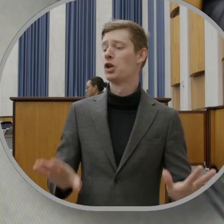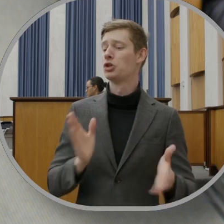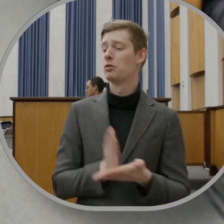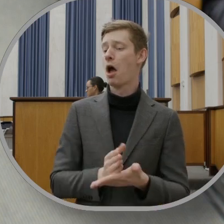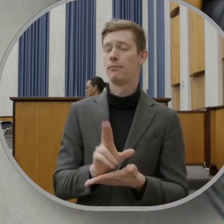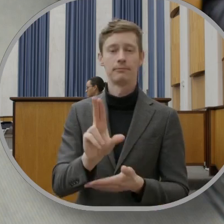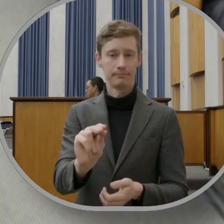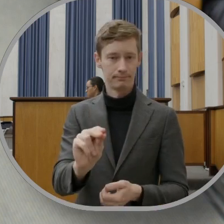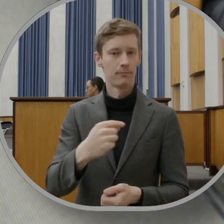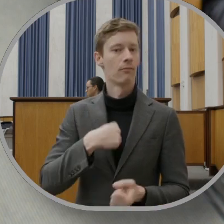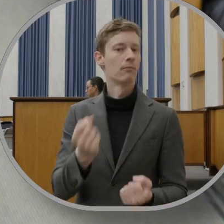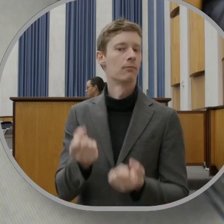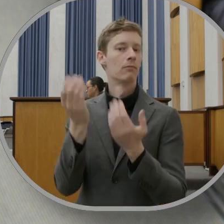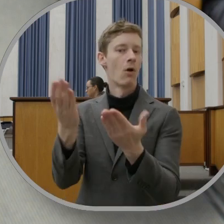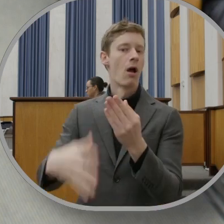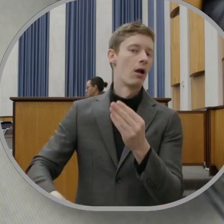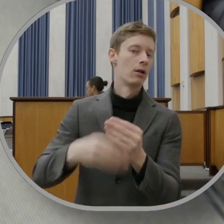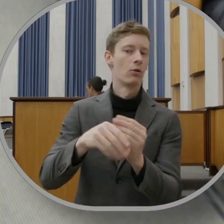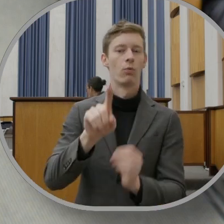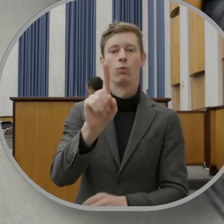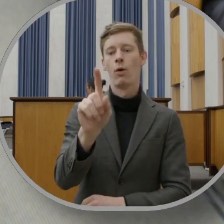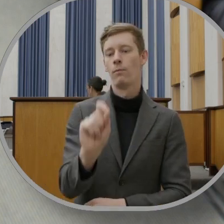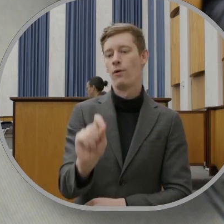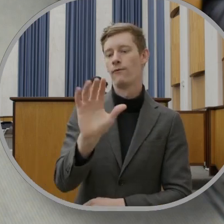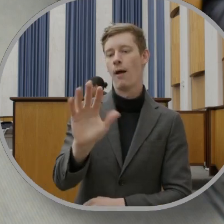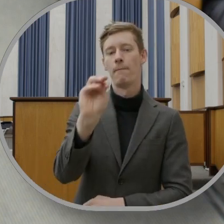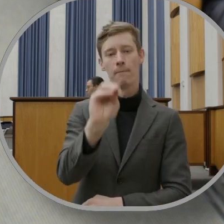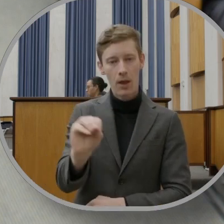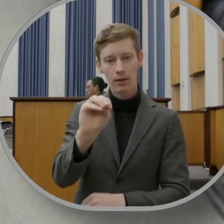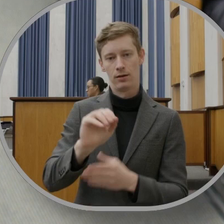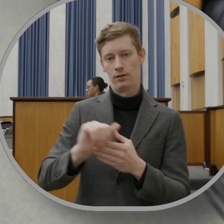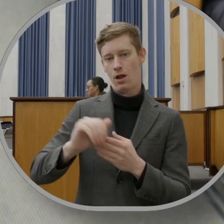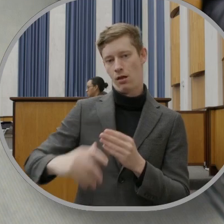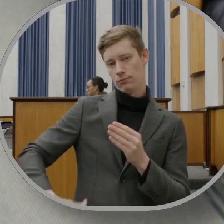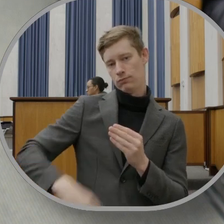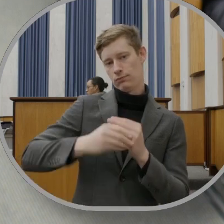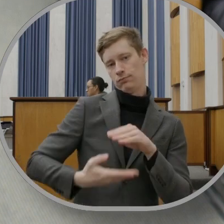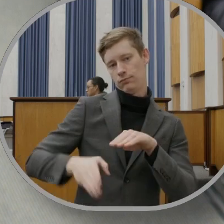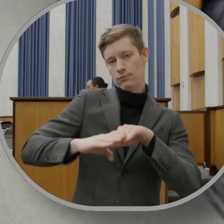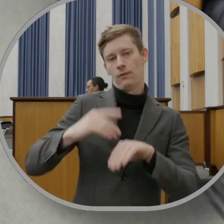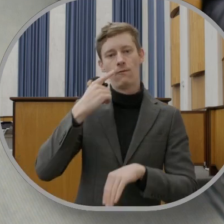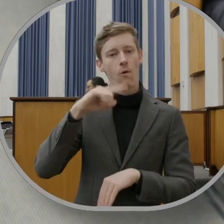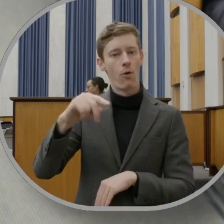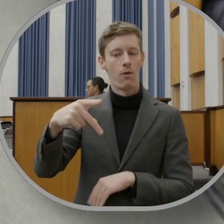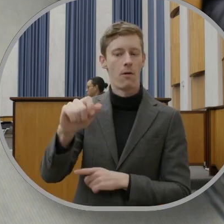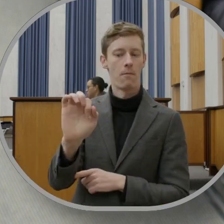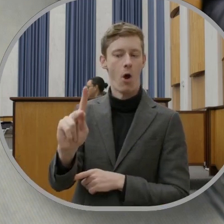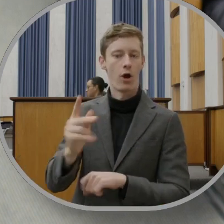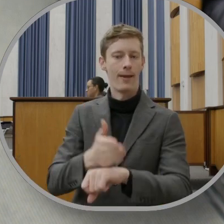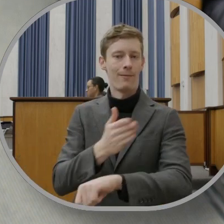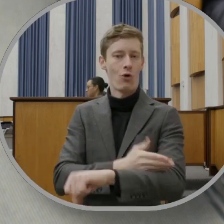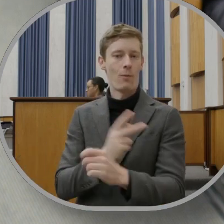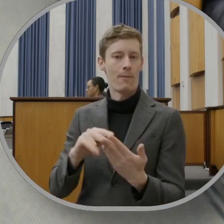an additional $1.5 million for park improvement projects in this budget, on top